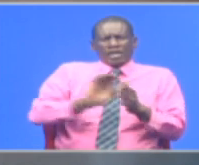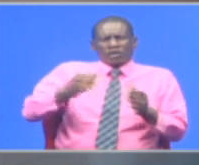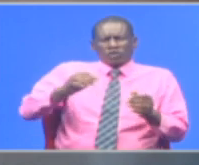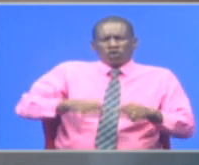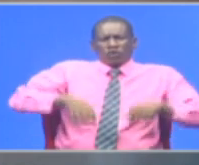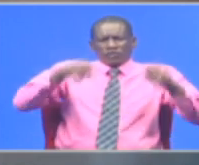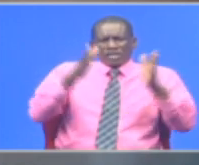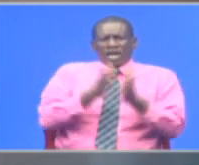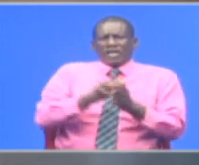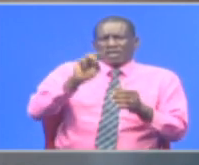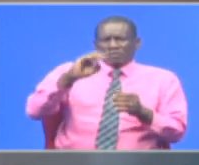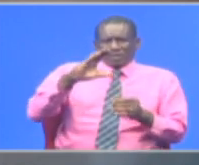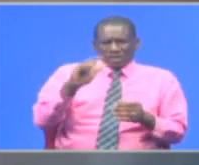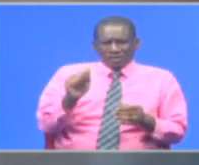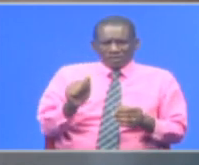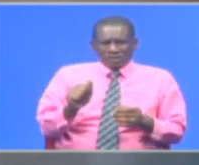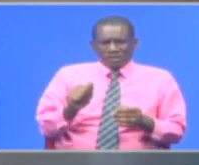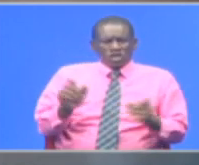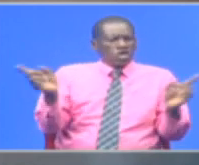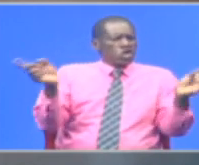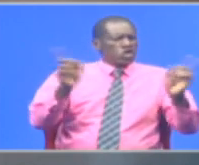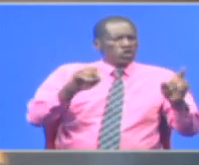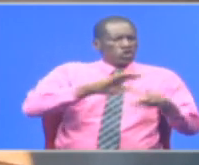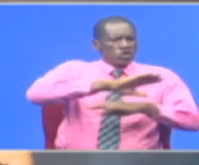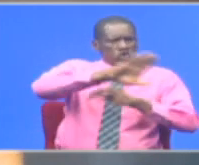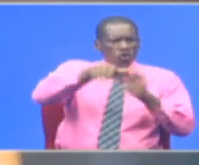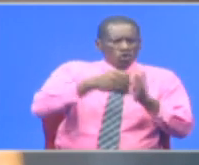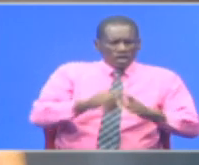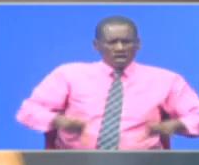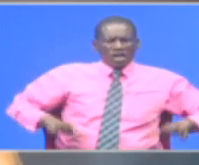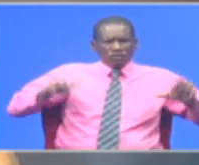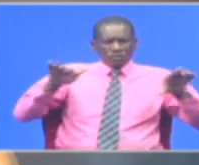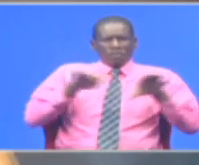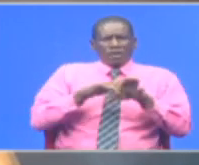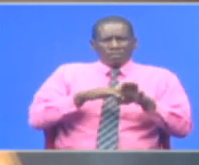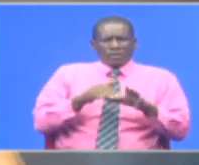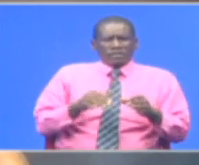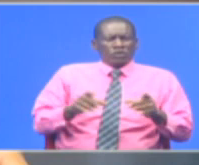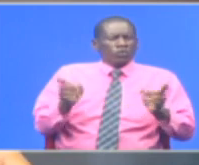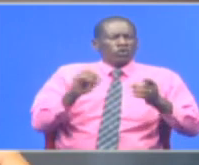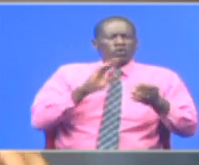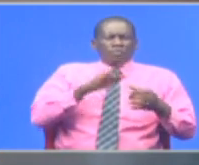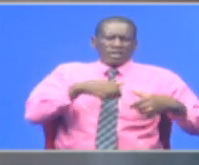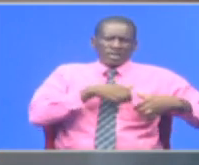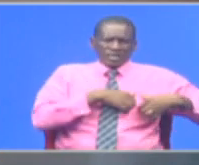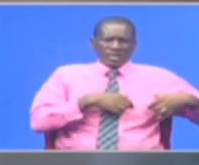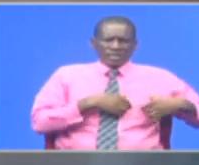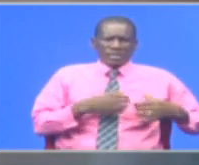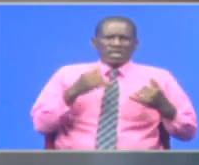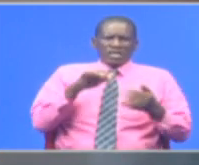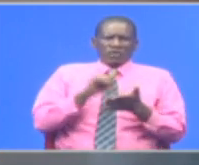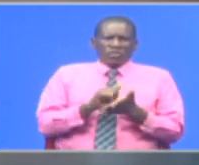and MCAs, and not all life members qualify as delegates. Now,